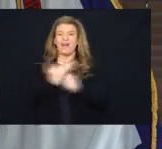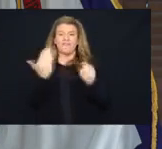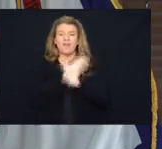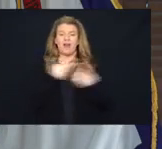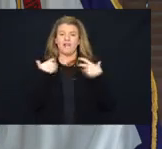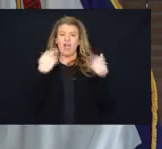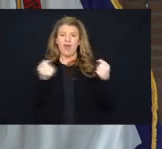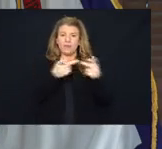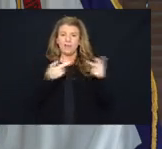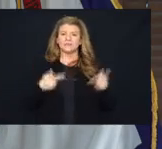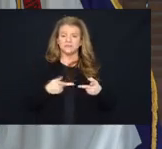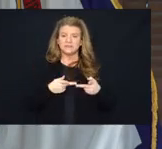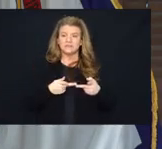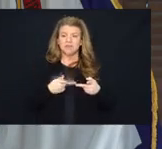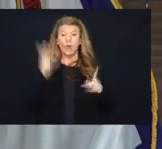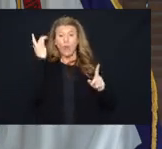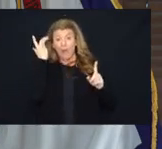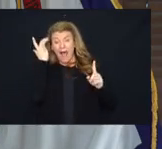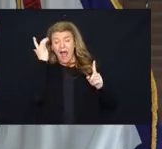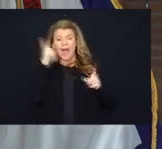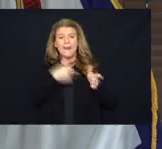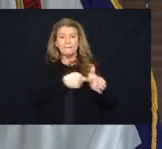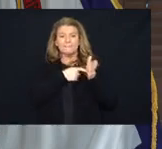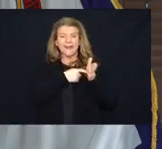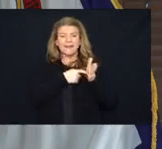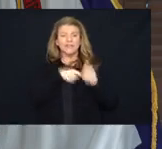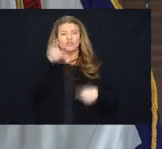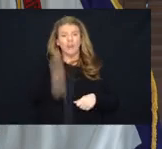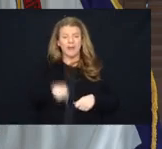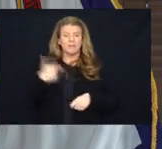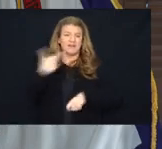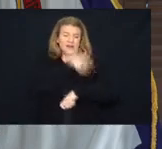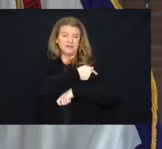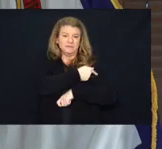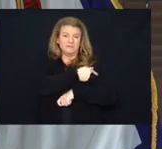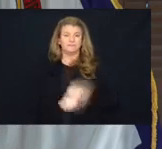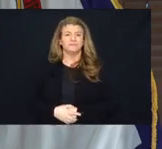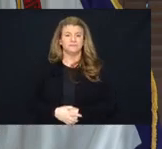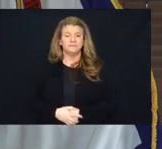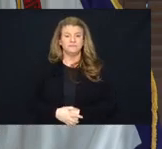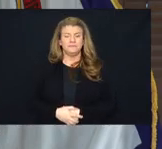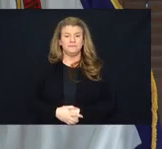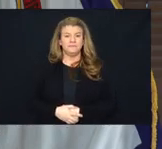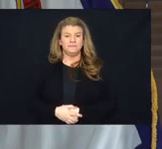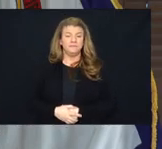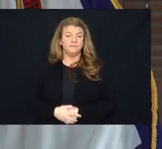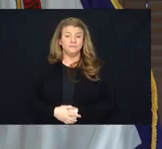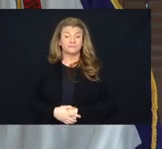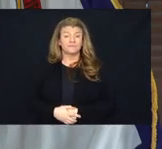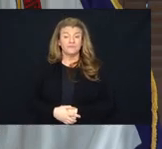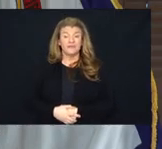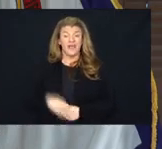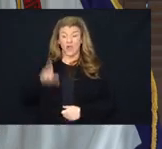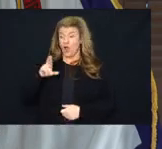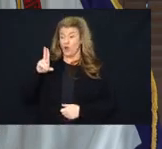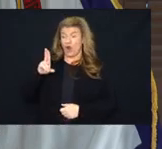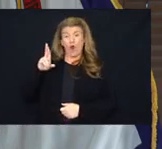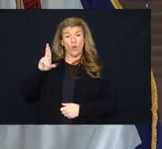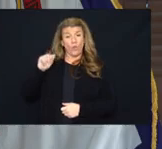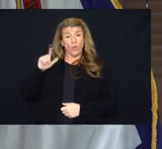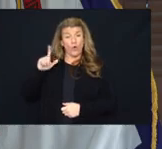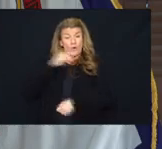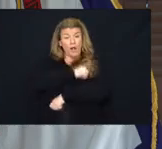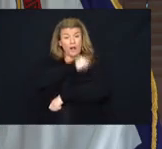facilities and everything because of mandates that you had to be vaccinated. We in our rural hospitals